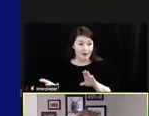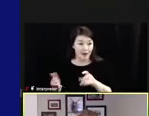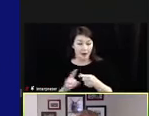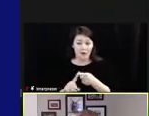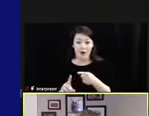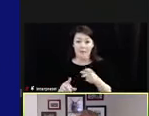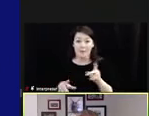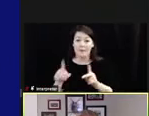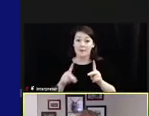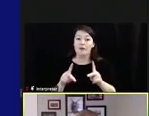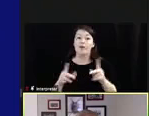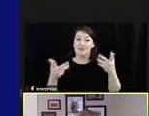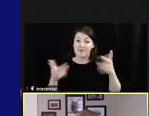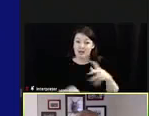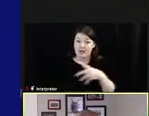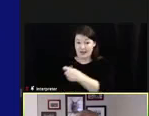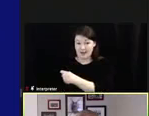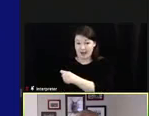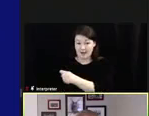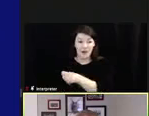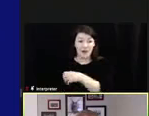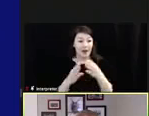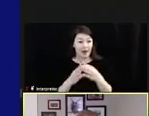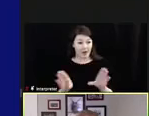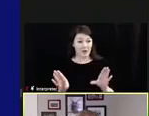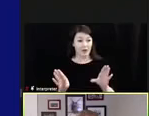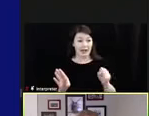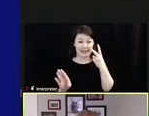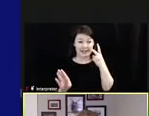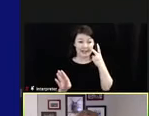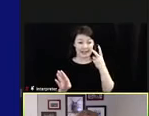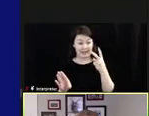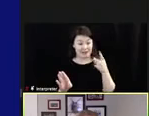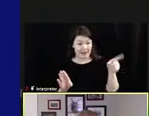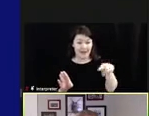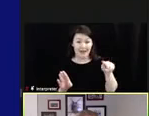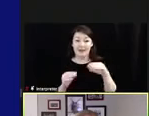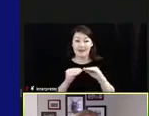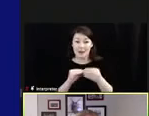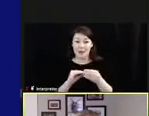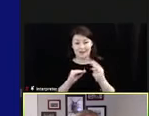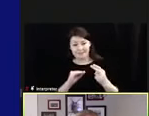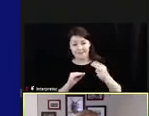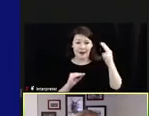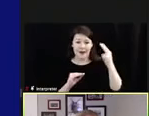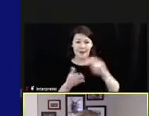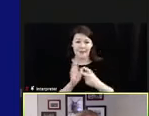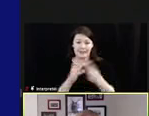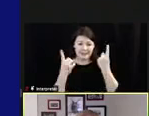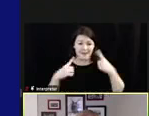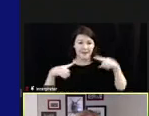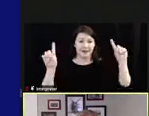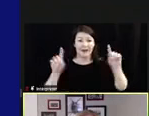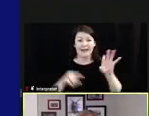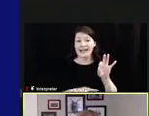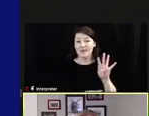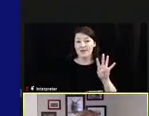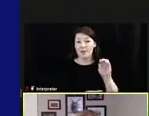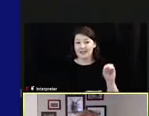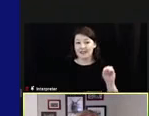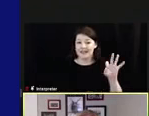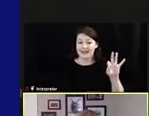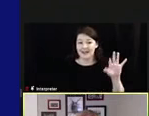vaccinated individuals. Overall, you do see that the numbers are quite high here. So effectiveness numbers in that 94, 95% range, really